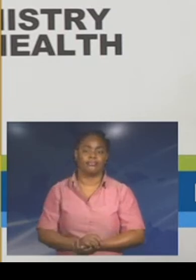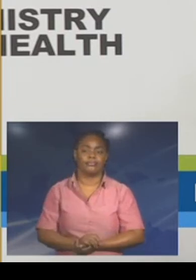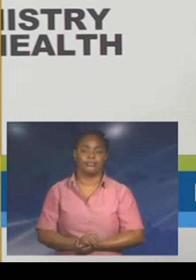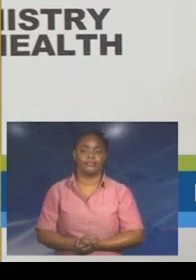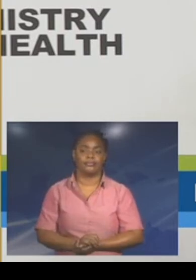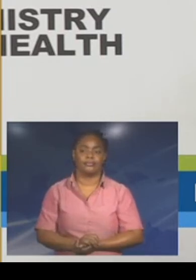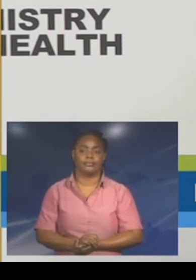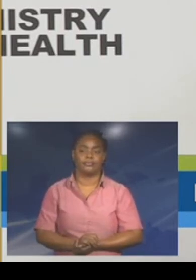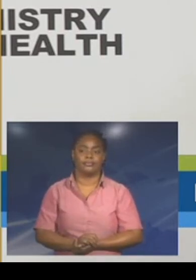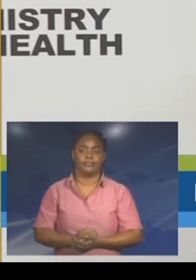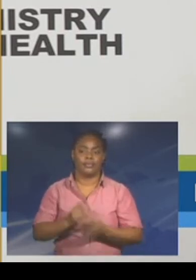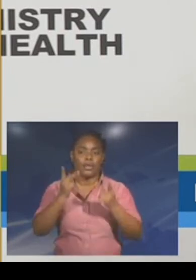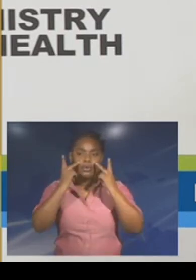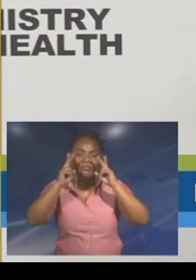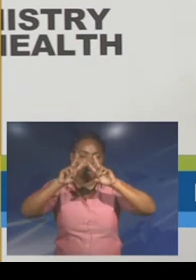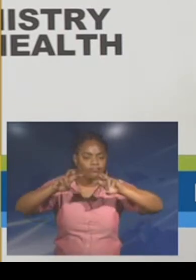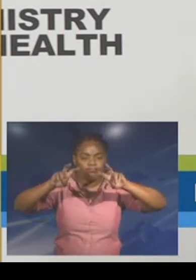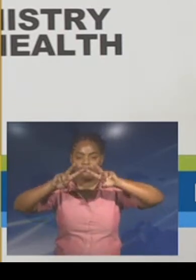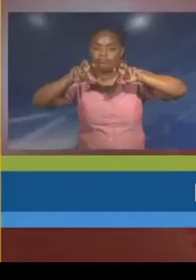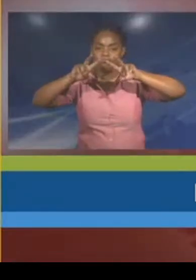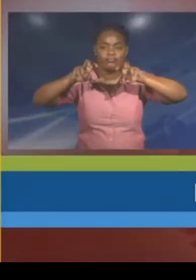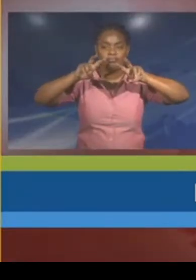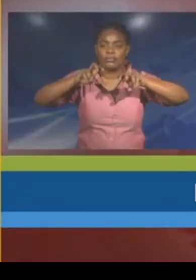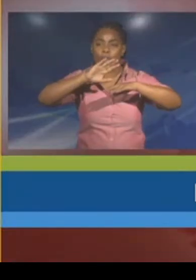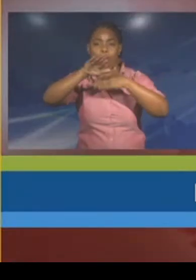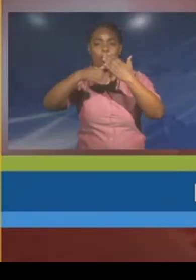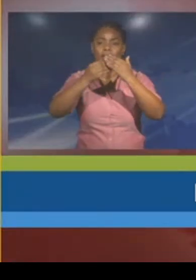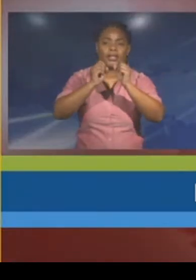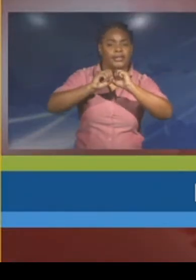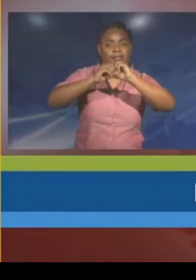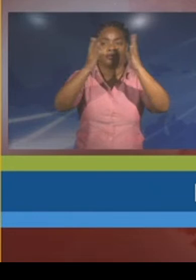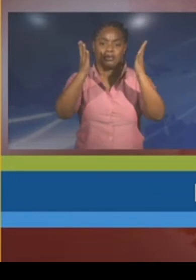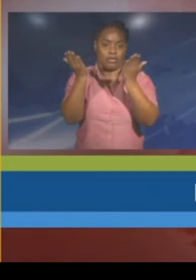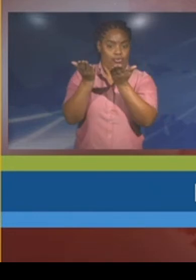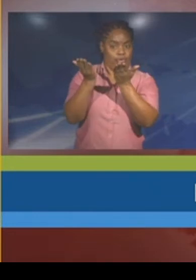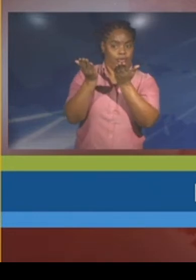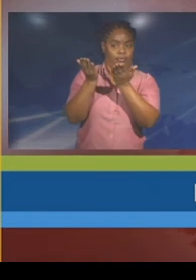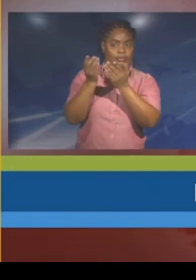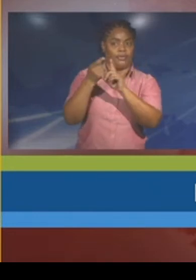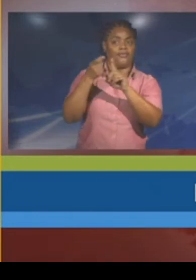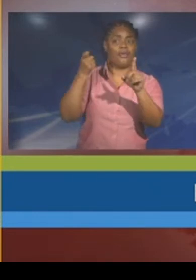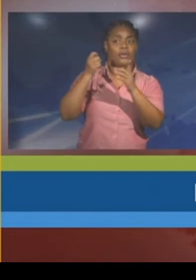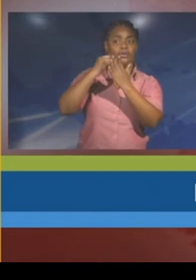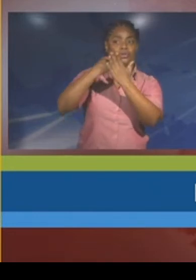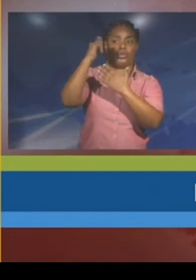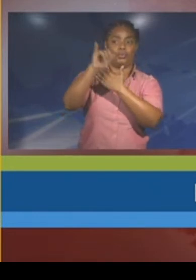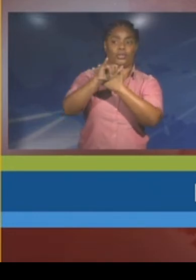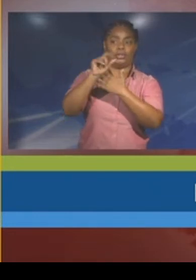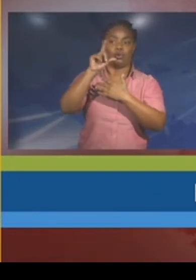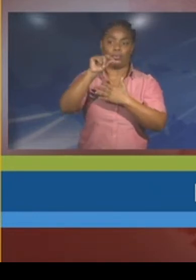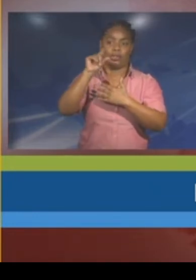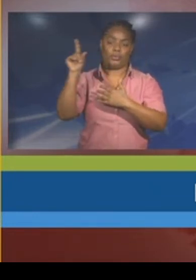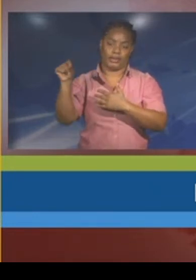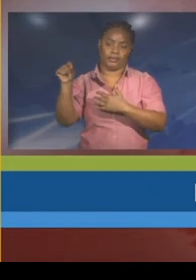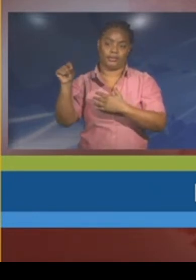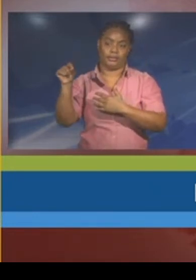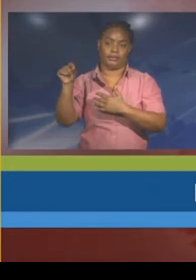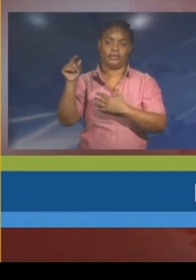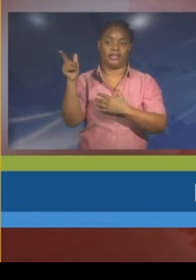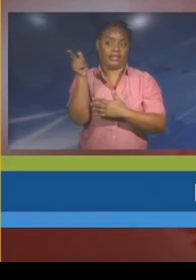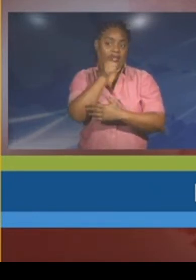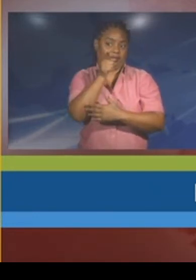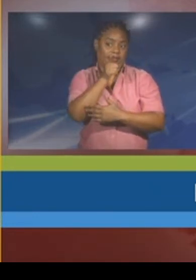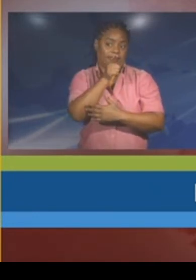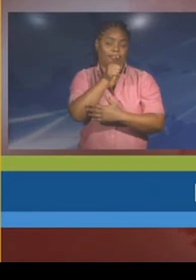tracking and we have all the data on the graph related to the period from July 2020 over on the left-hand side in grey. All